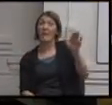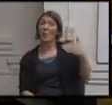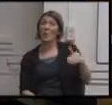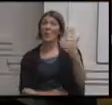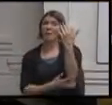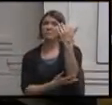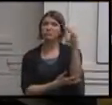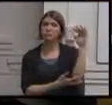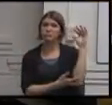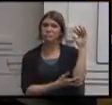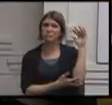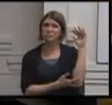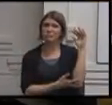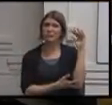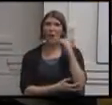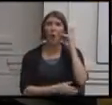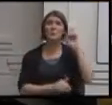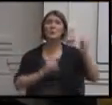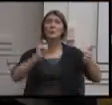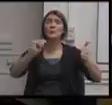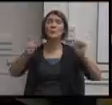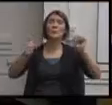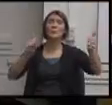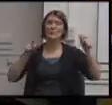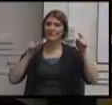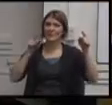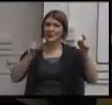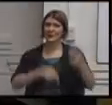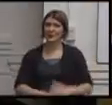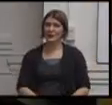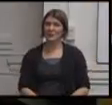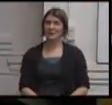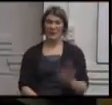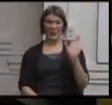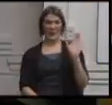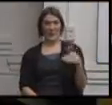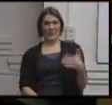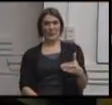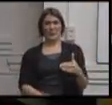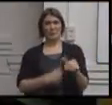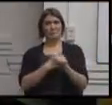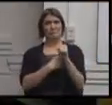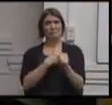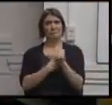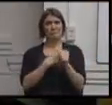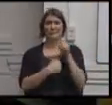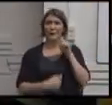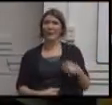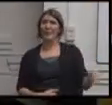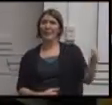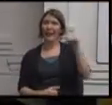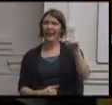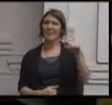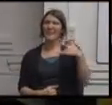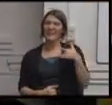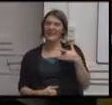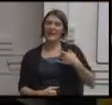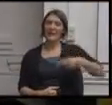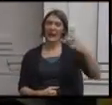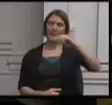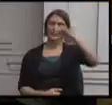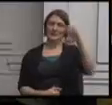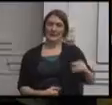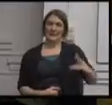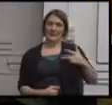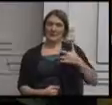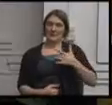rural. And as I said, this is one of the higher concentrations of what we consider